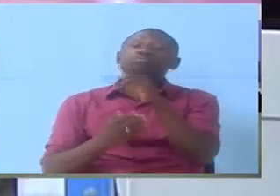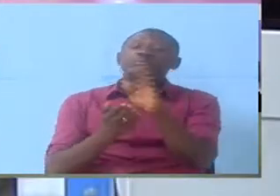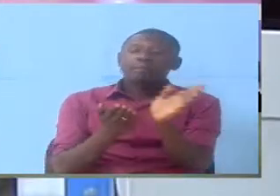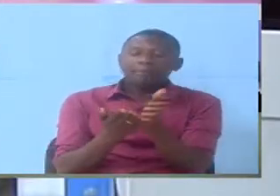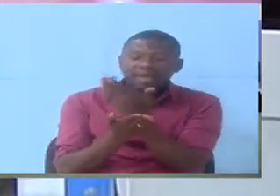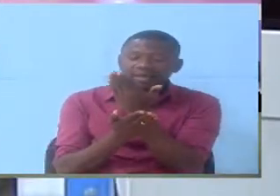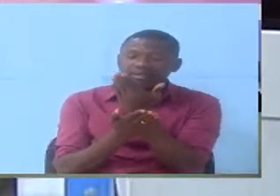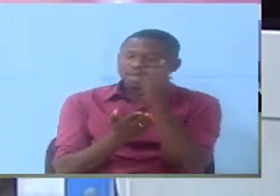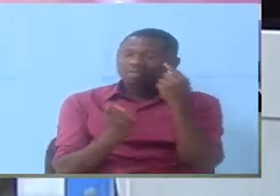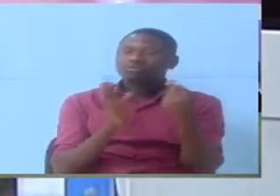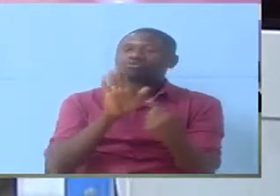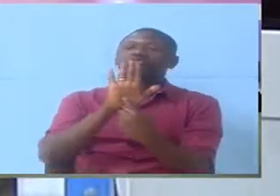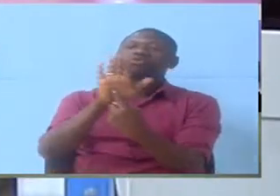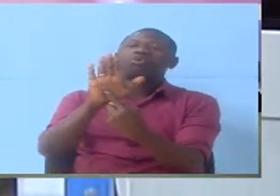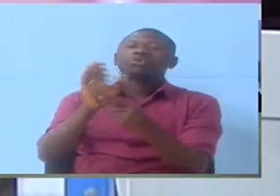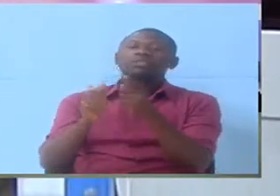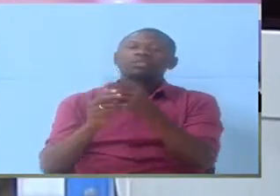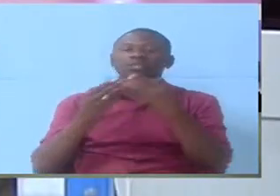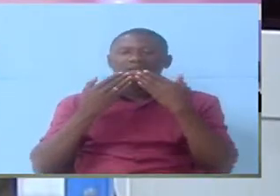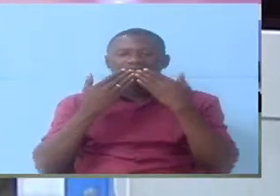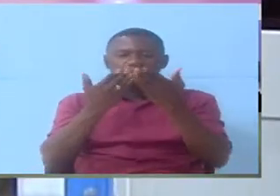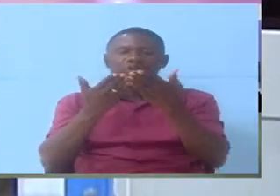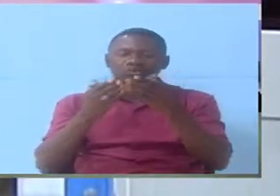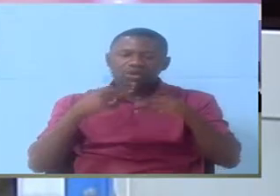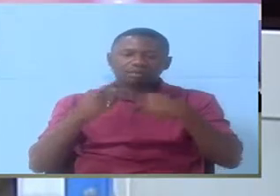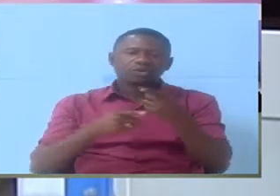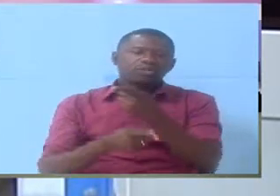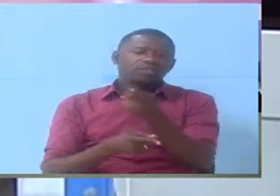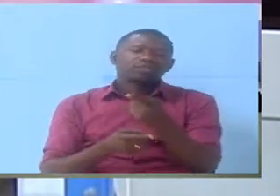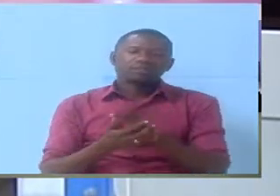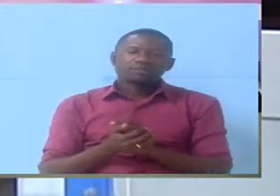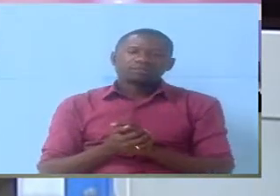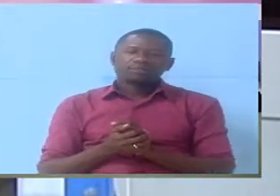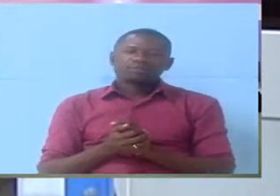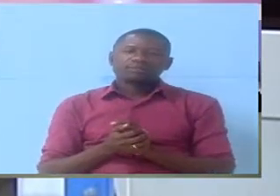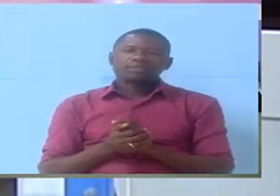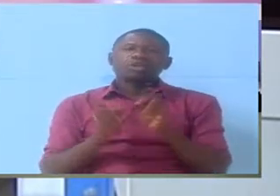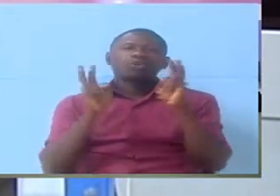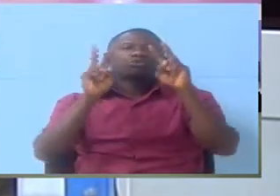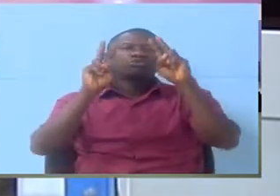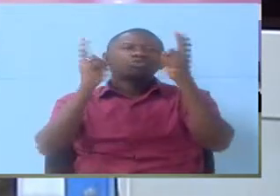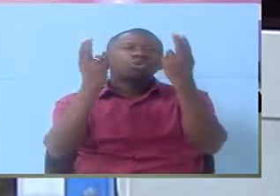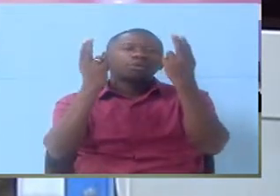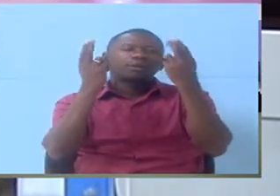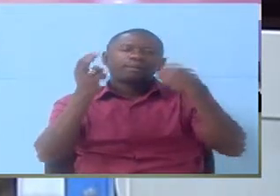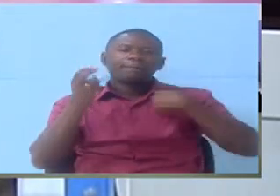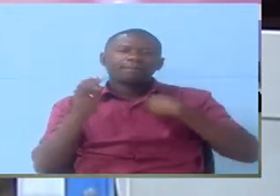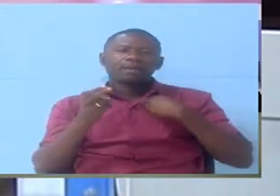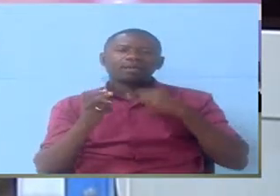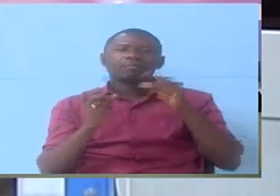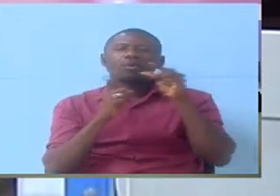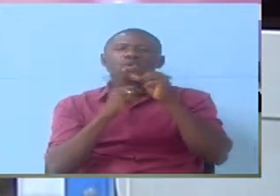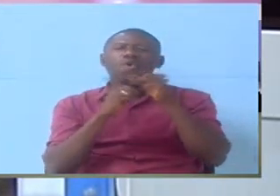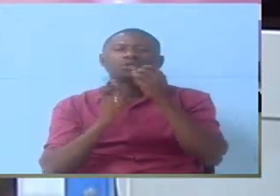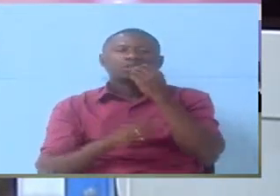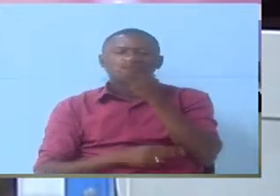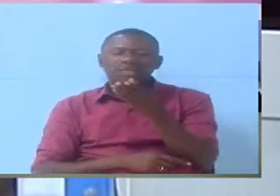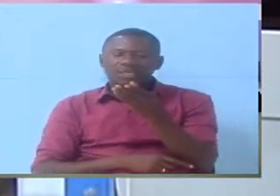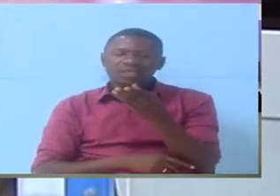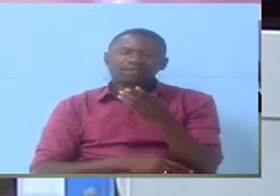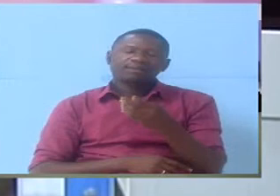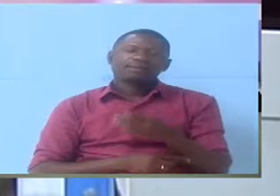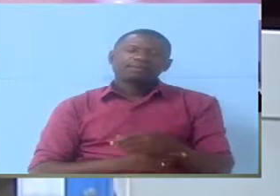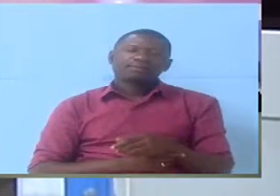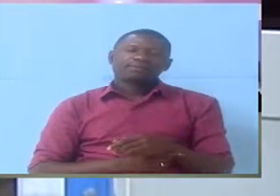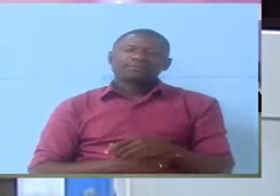keta kibar follow timen savetaje it quoted me ayentela kuma kangulu fintin dijele a saying ontela